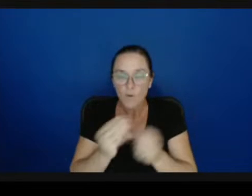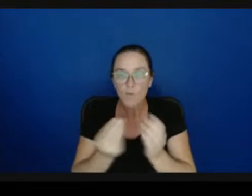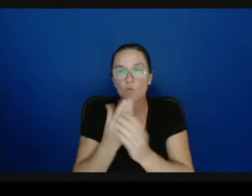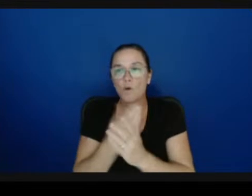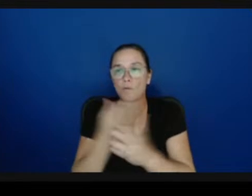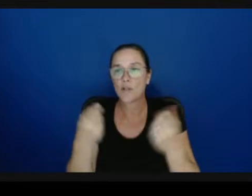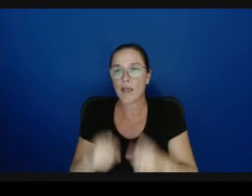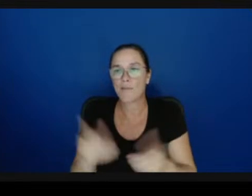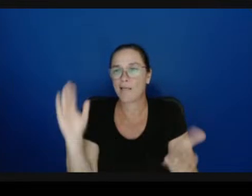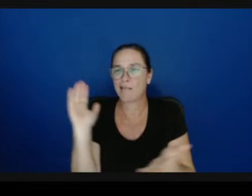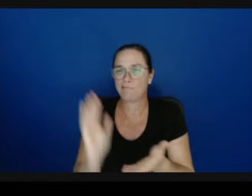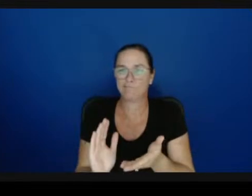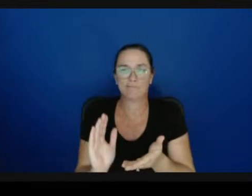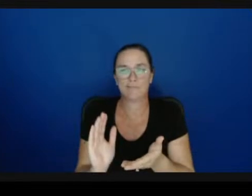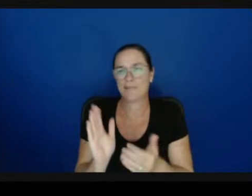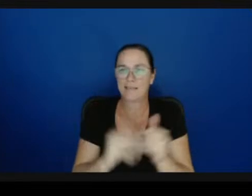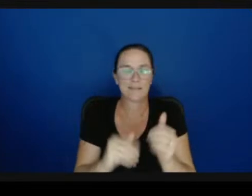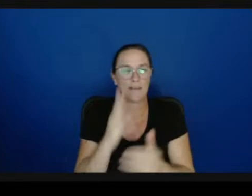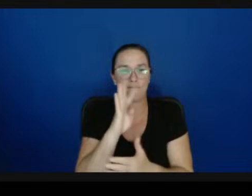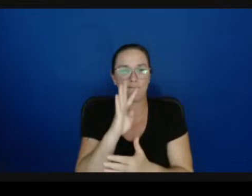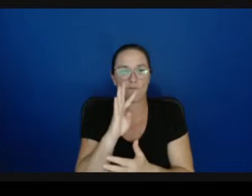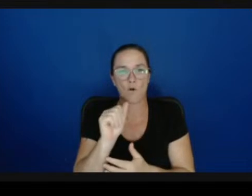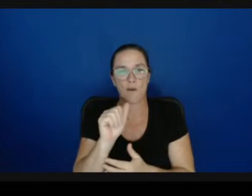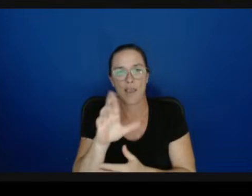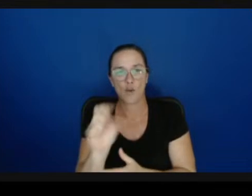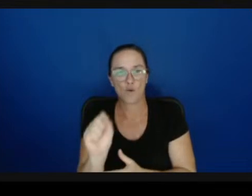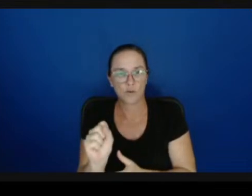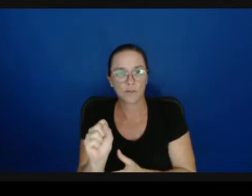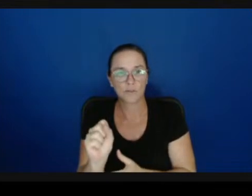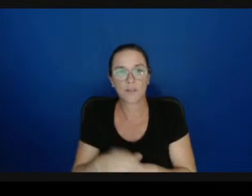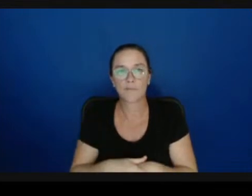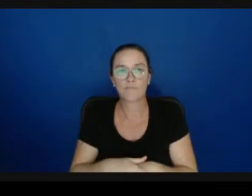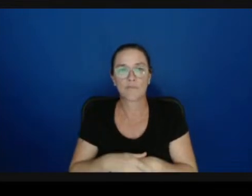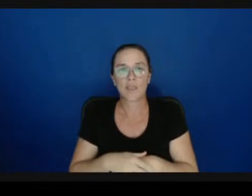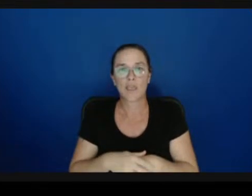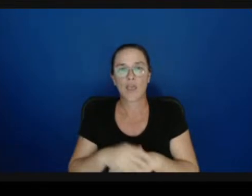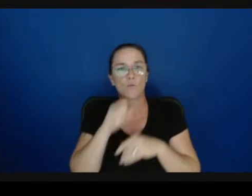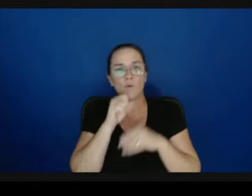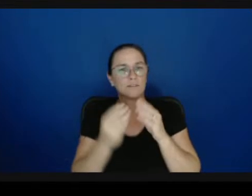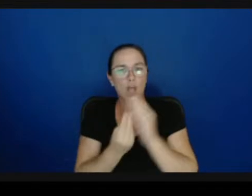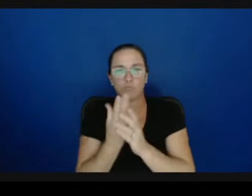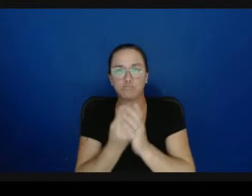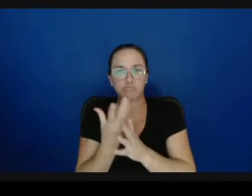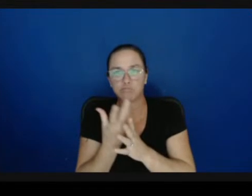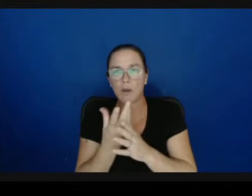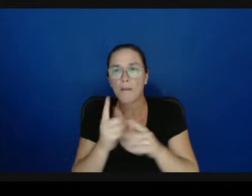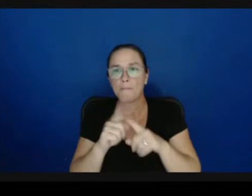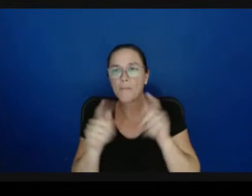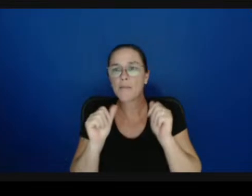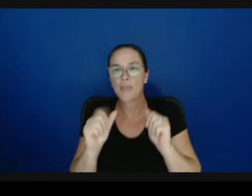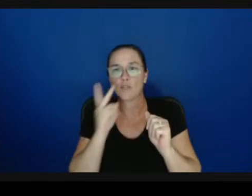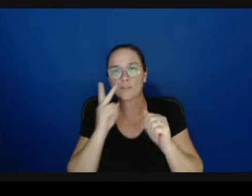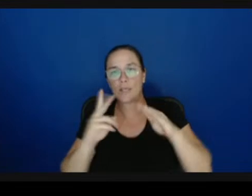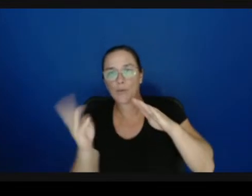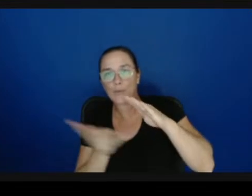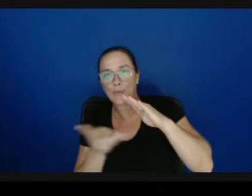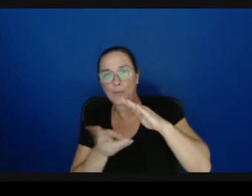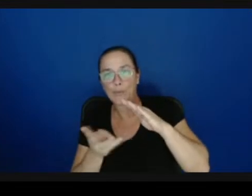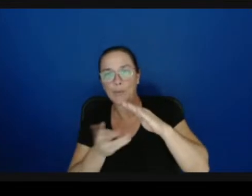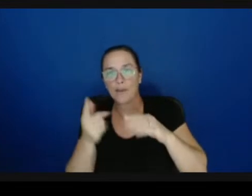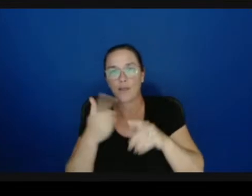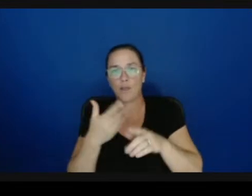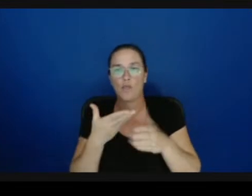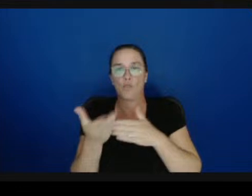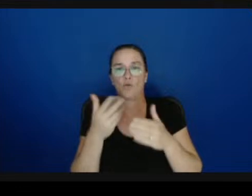4 acres. While it was not moving on the surface, they still detected it underground through seismometers, tilt meters, and